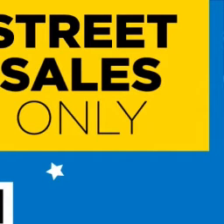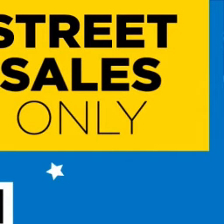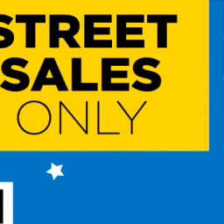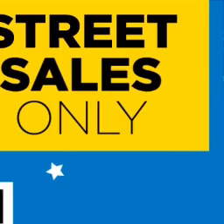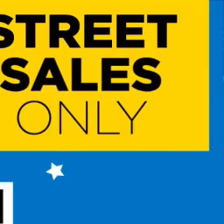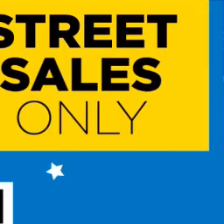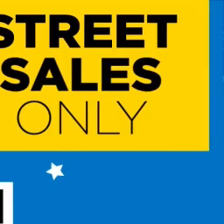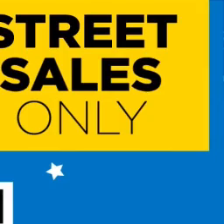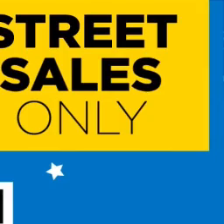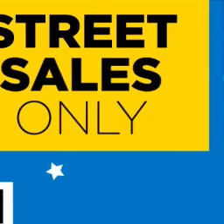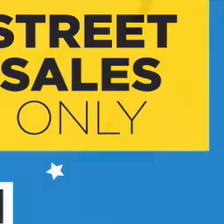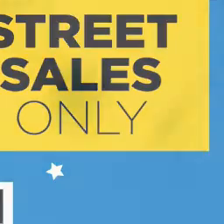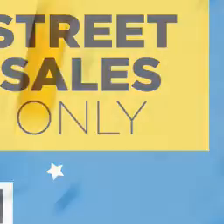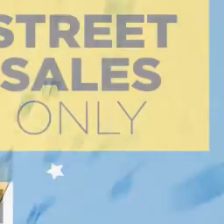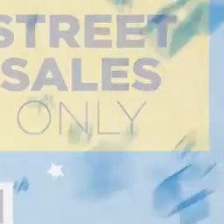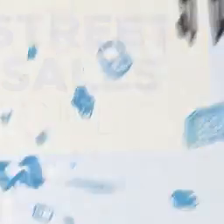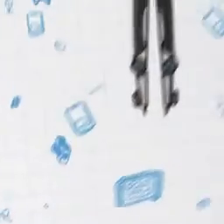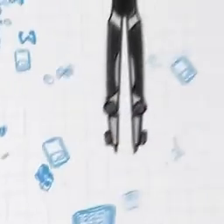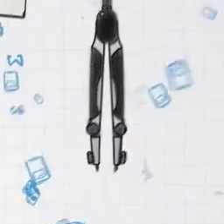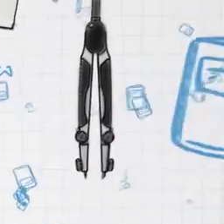activities with Zoe and Zoshi.